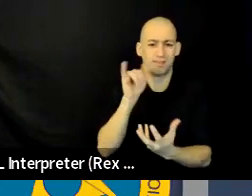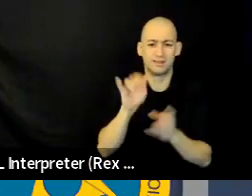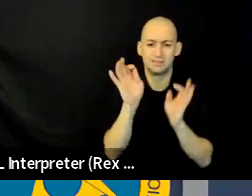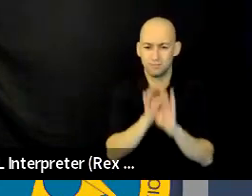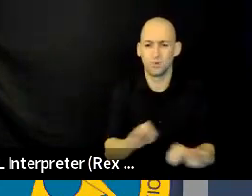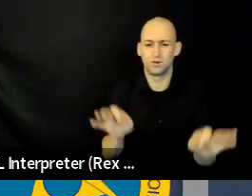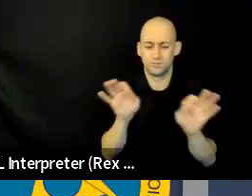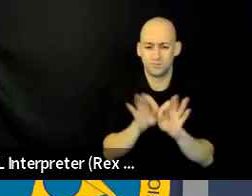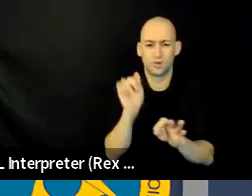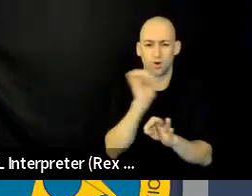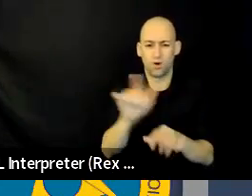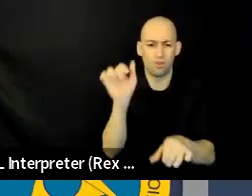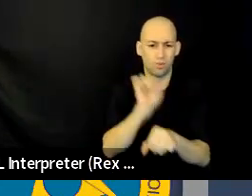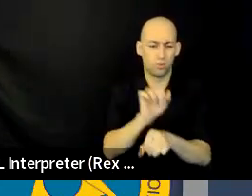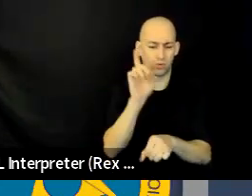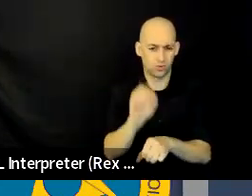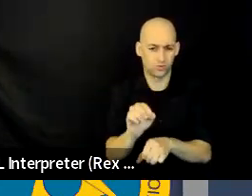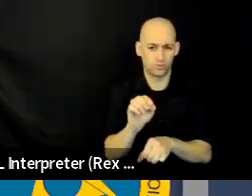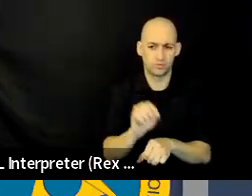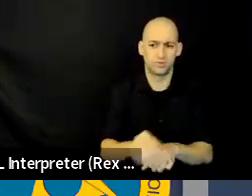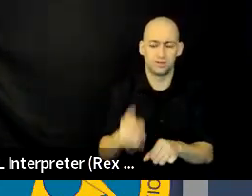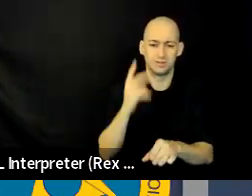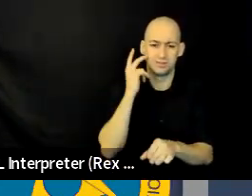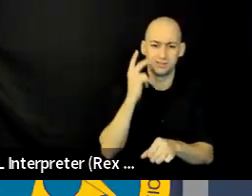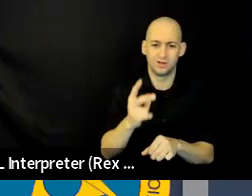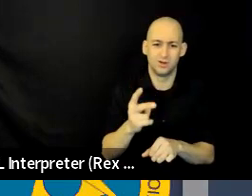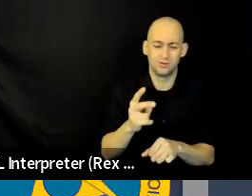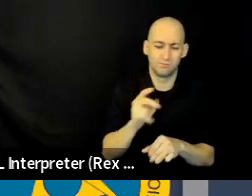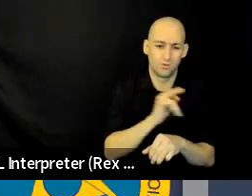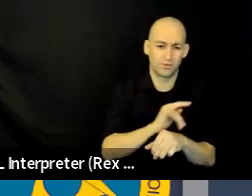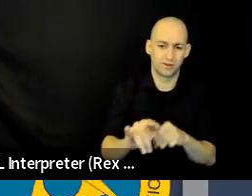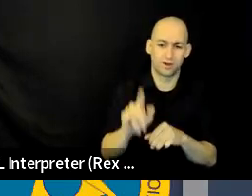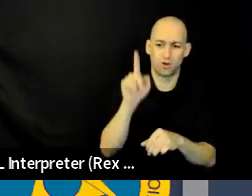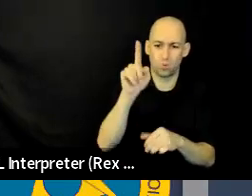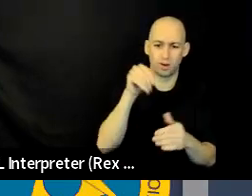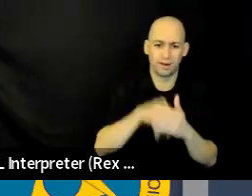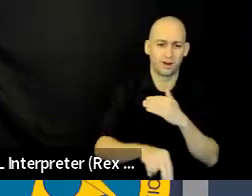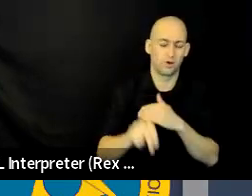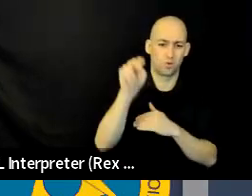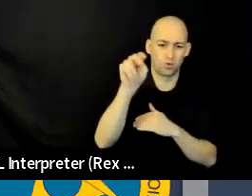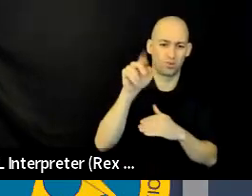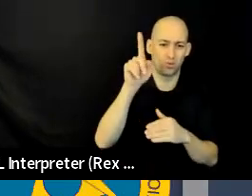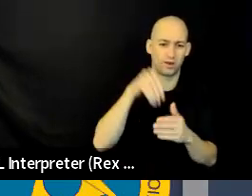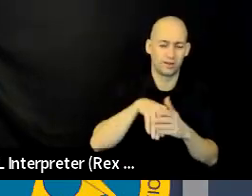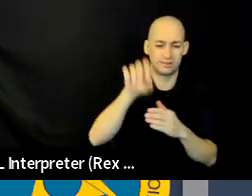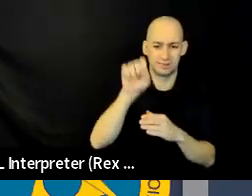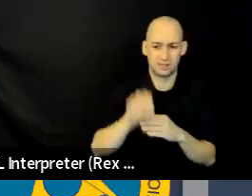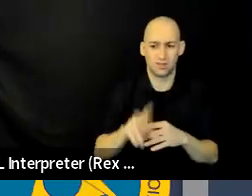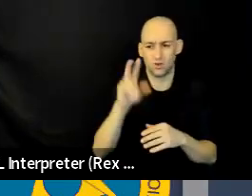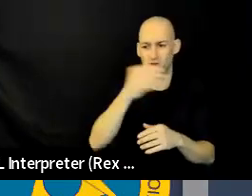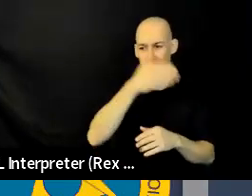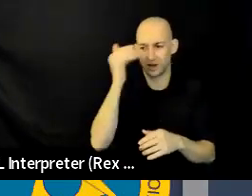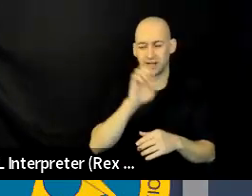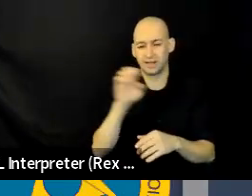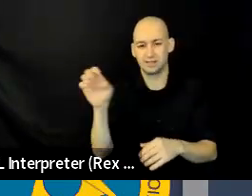in all the work that we do. And I know I saw in some of the earlier, you had one in north, one in south. Don't forget there's a east and a west